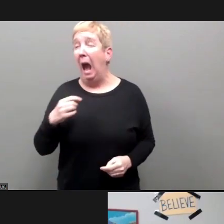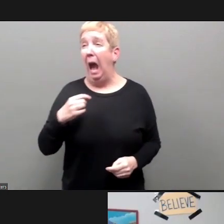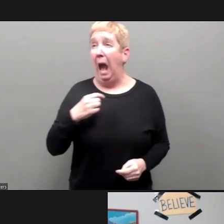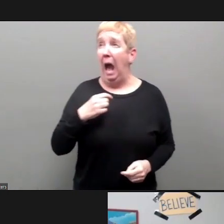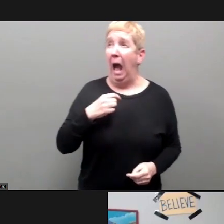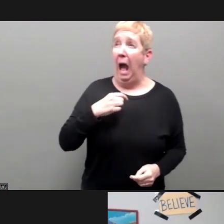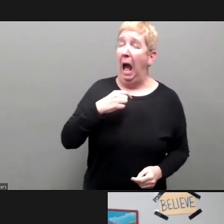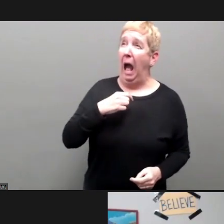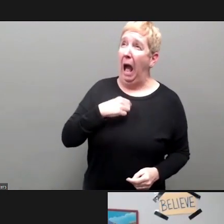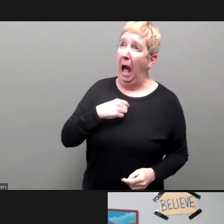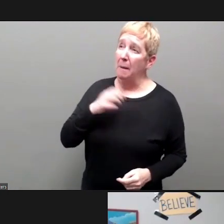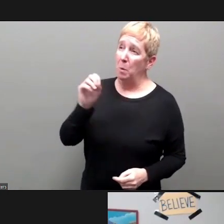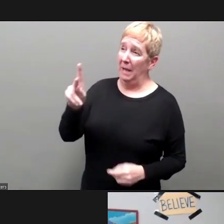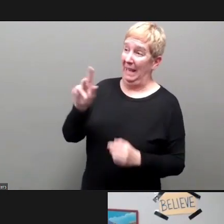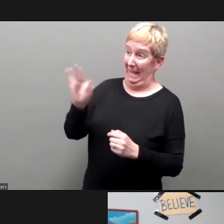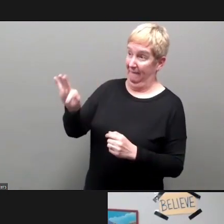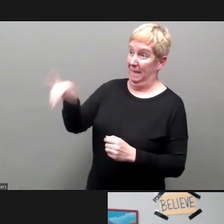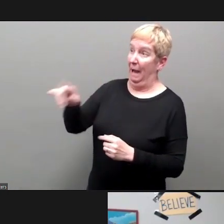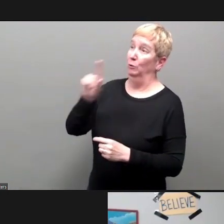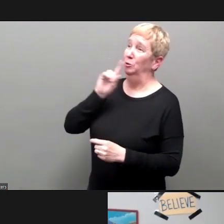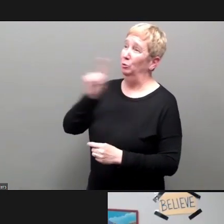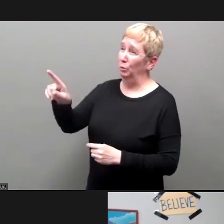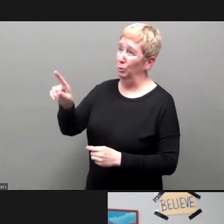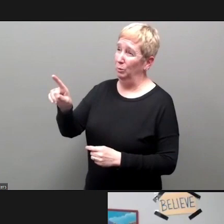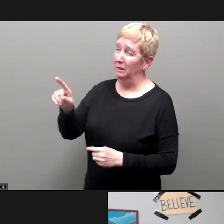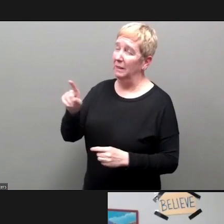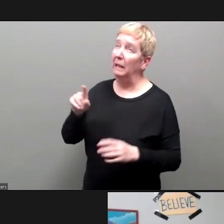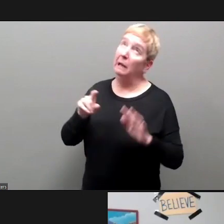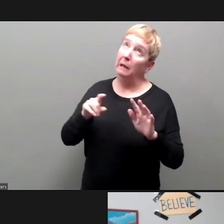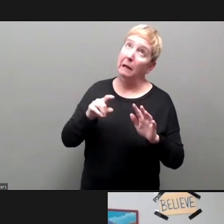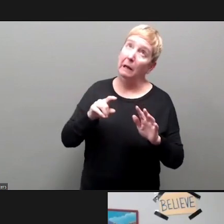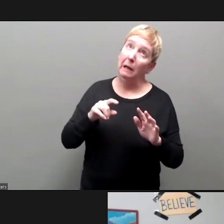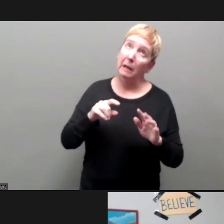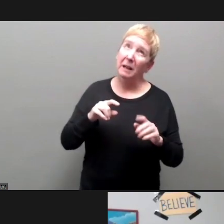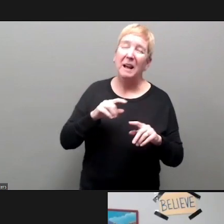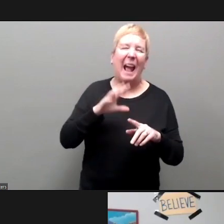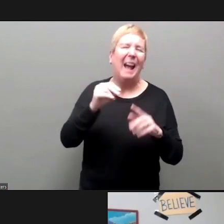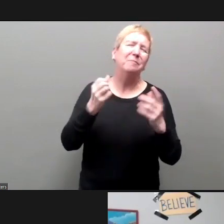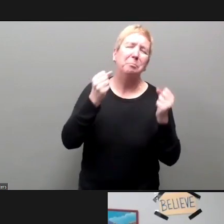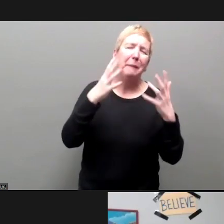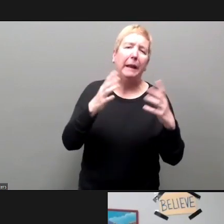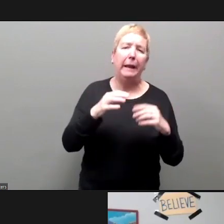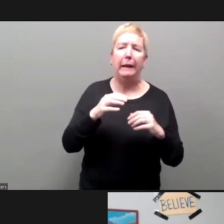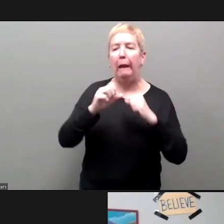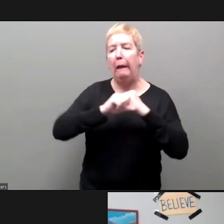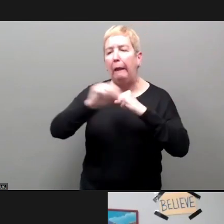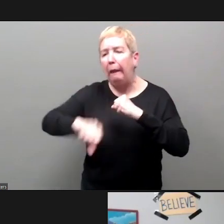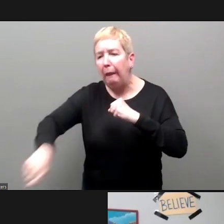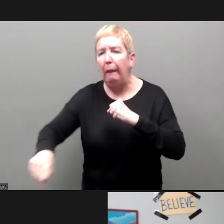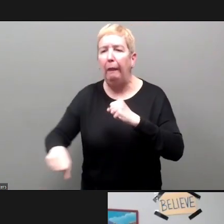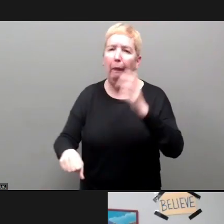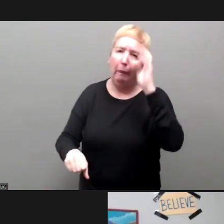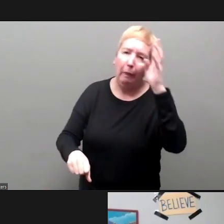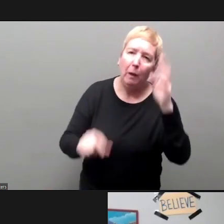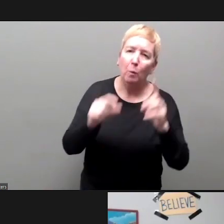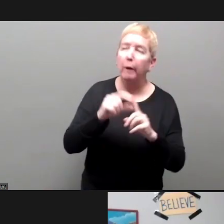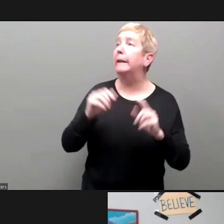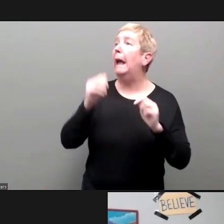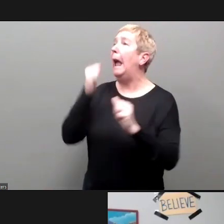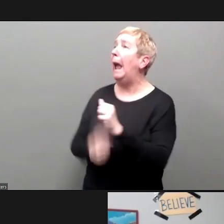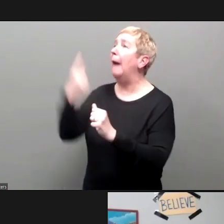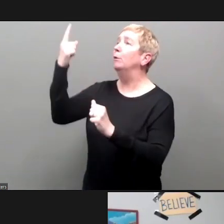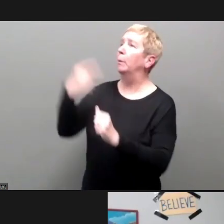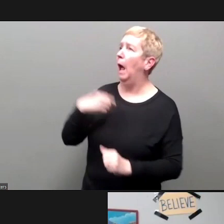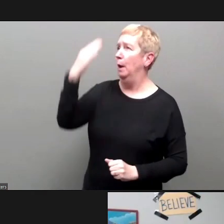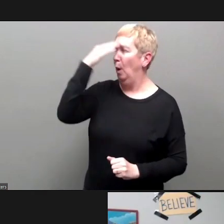attitude, and there's a lot of exaggeration words in there, like everyone I know has COVID and we're all going to get it. But if we can